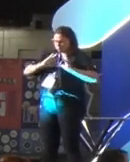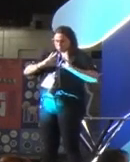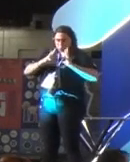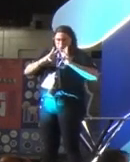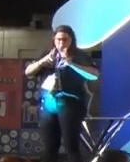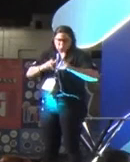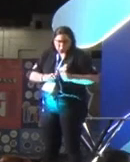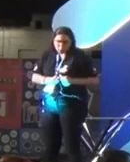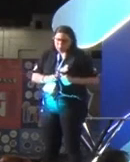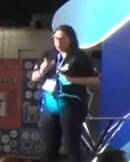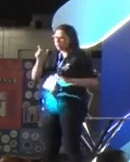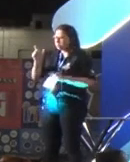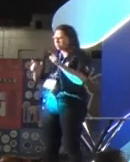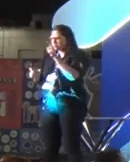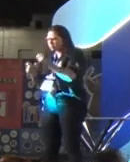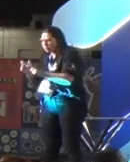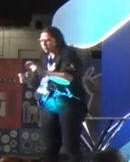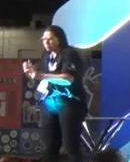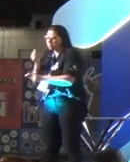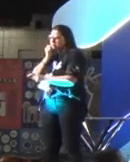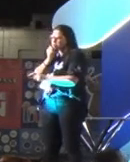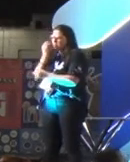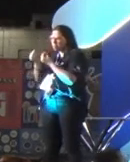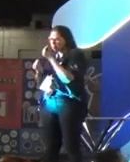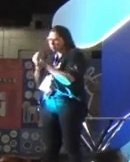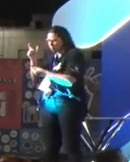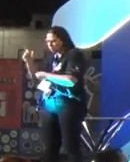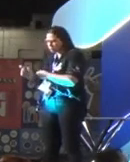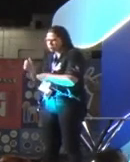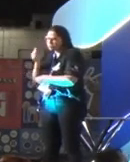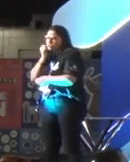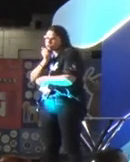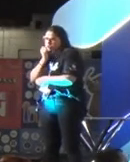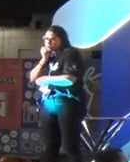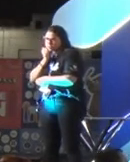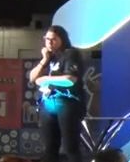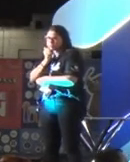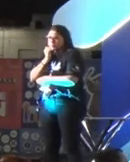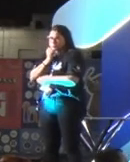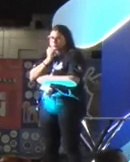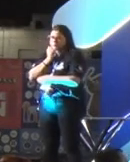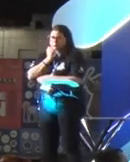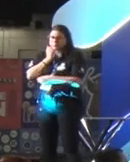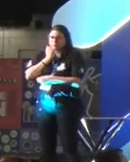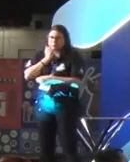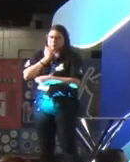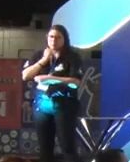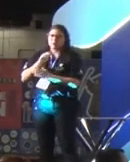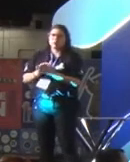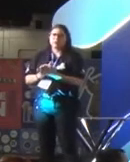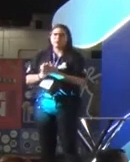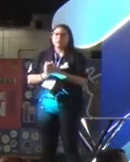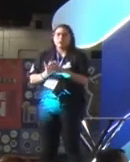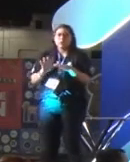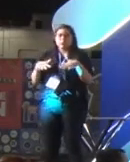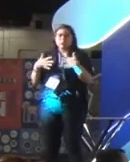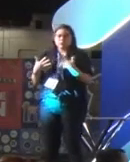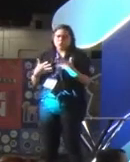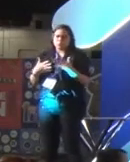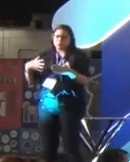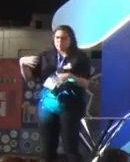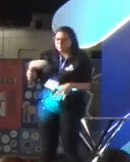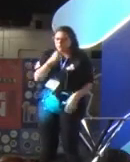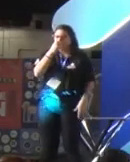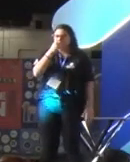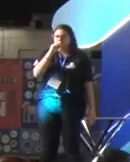scientist. If a scientist is someone that Homer Simpson can have a beer with, we're already starting to change